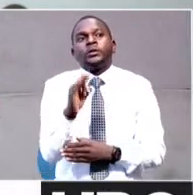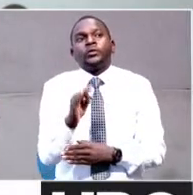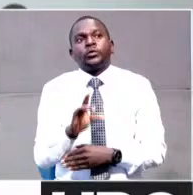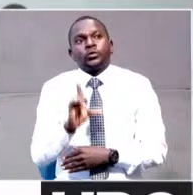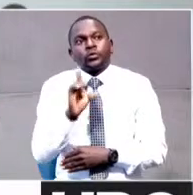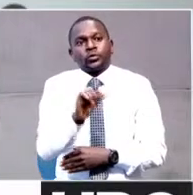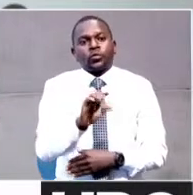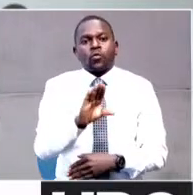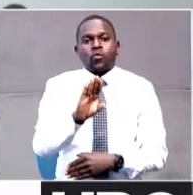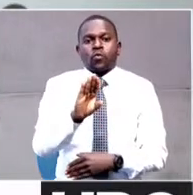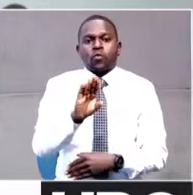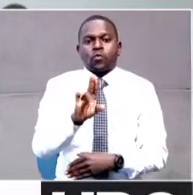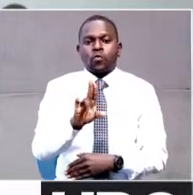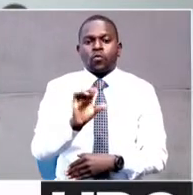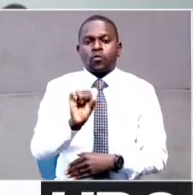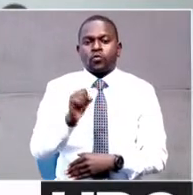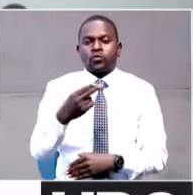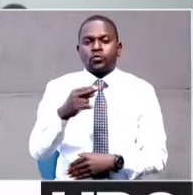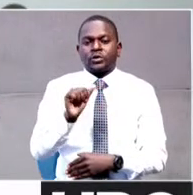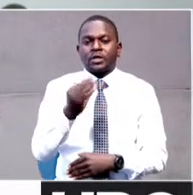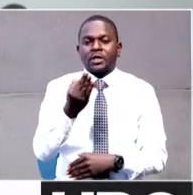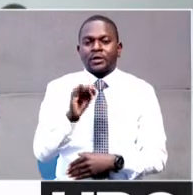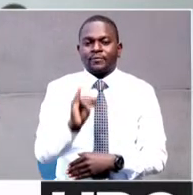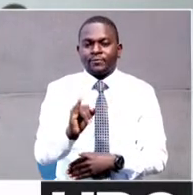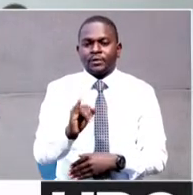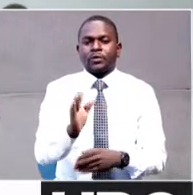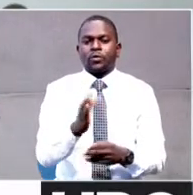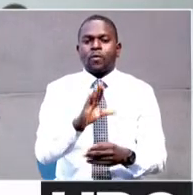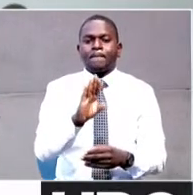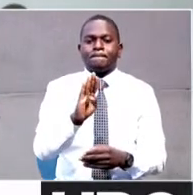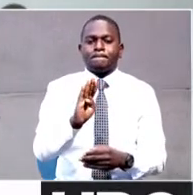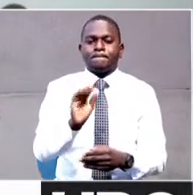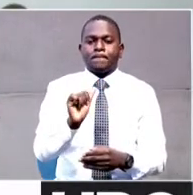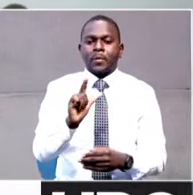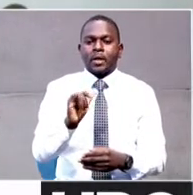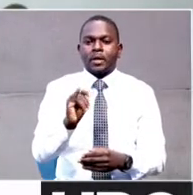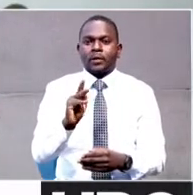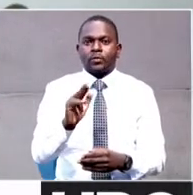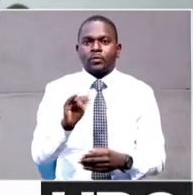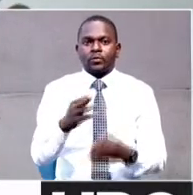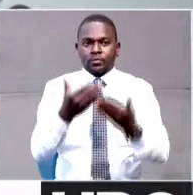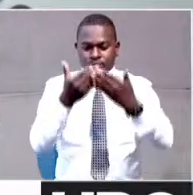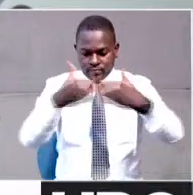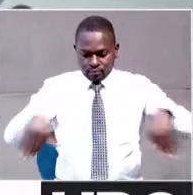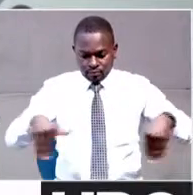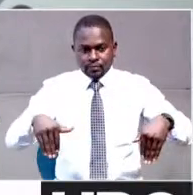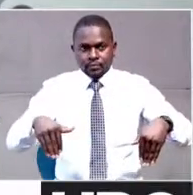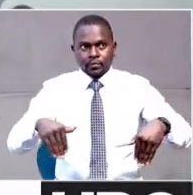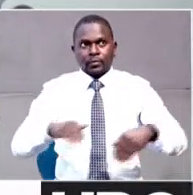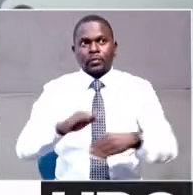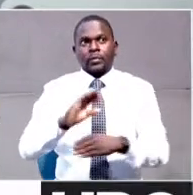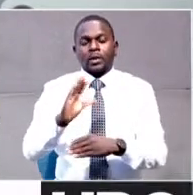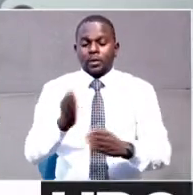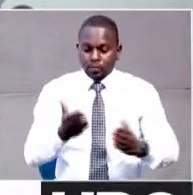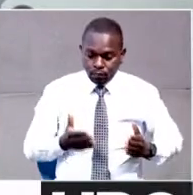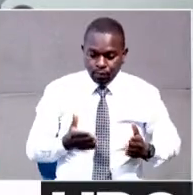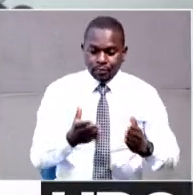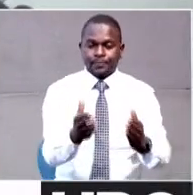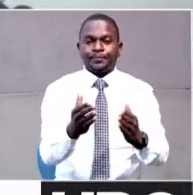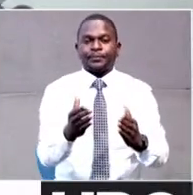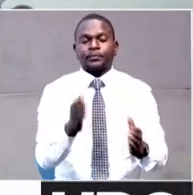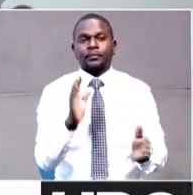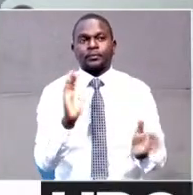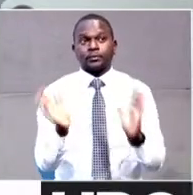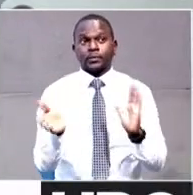to Usafi market or St. Walikudembe, I will deliberately shun the vendors who have been